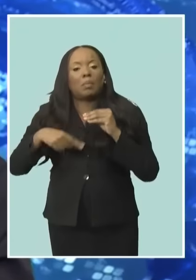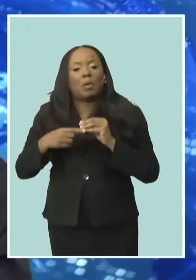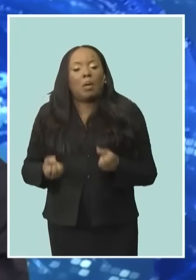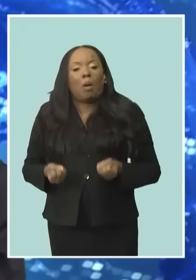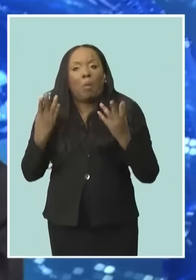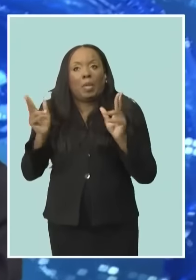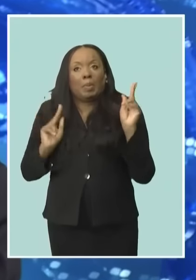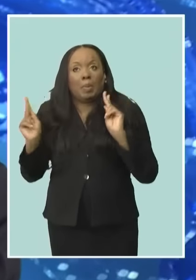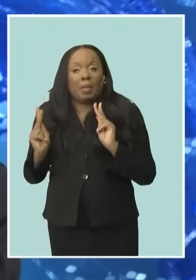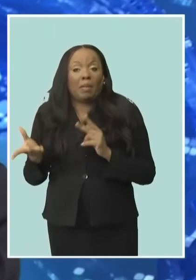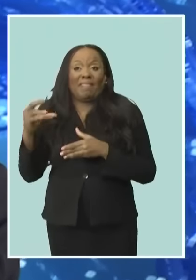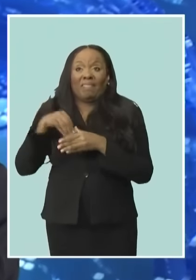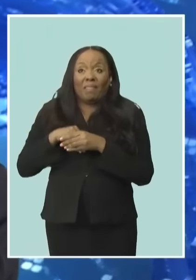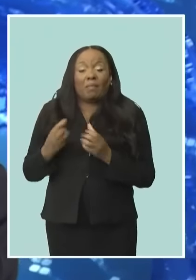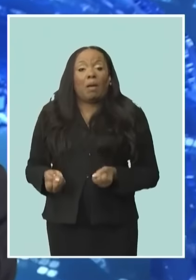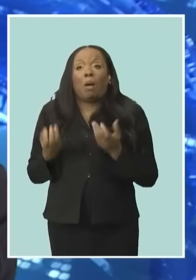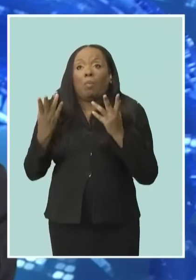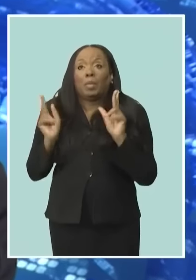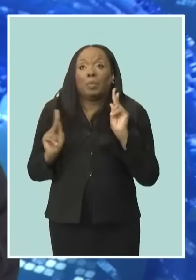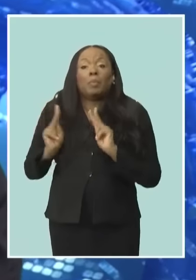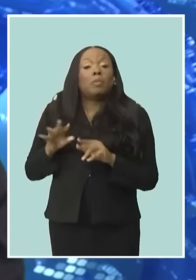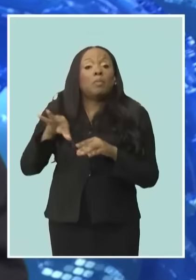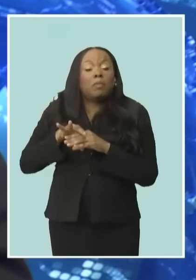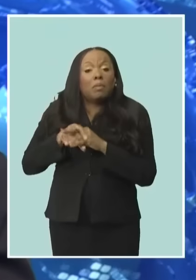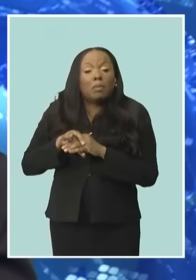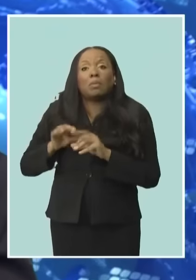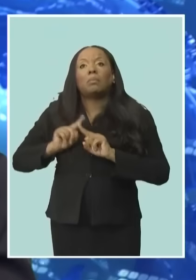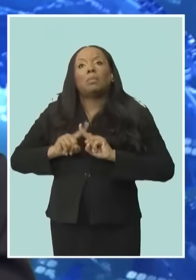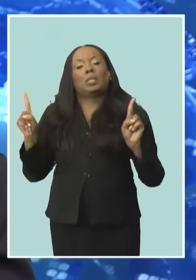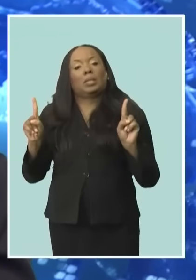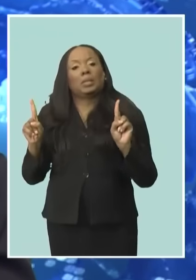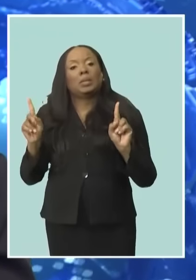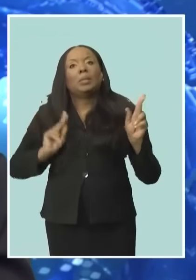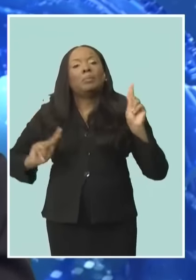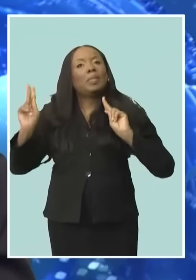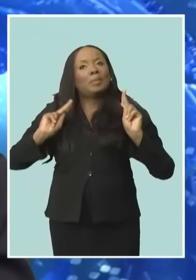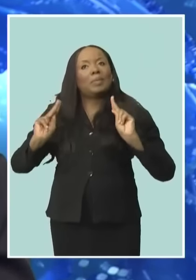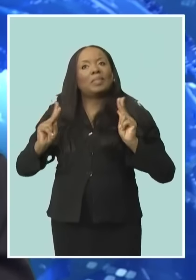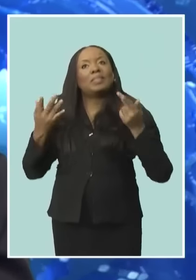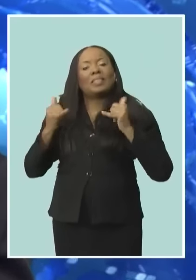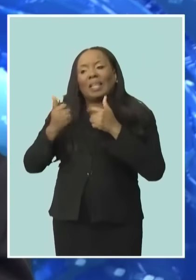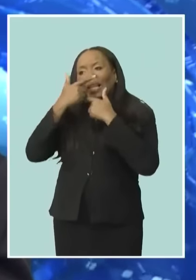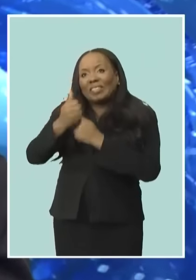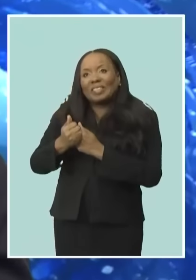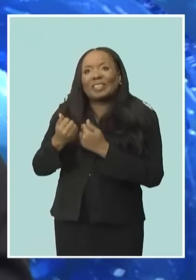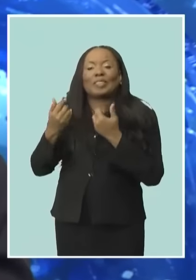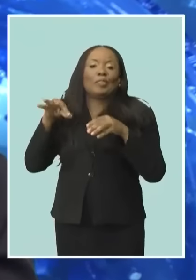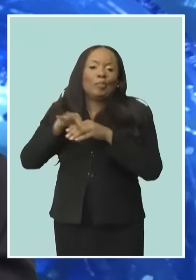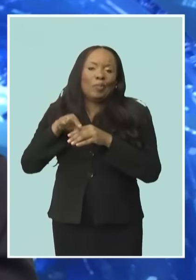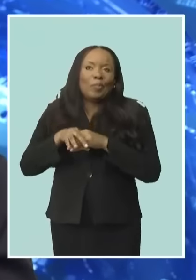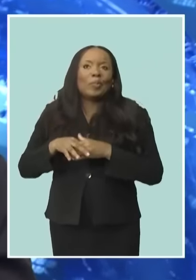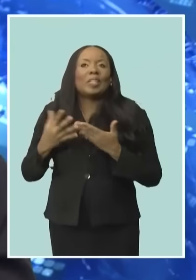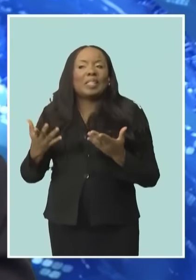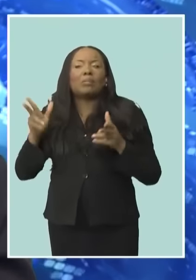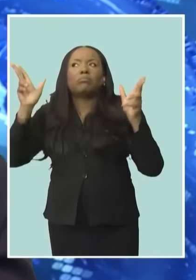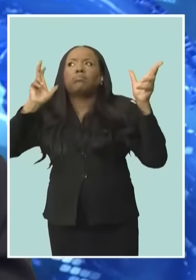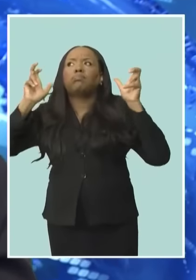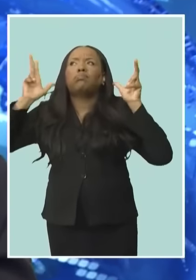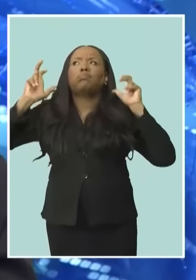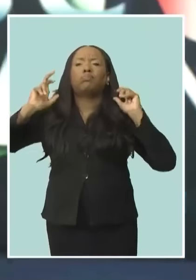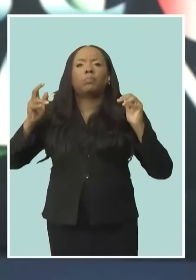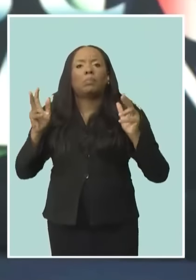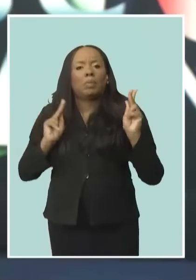but certainly the reality is that people are interested and keen of voting based on what you were hearing just now as well from